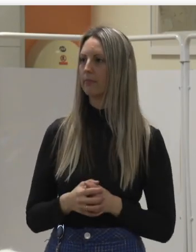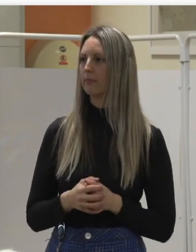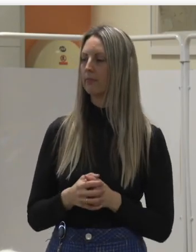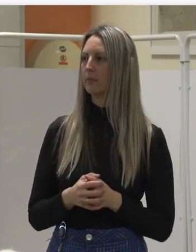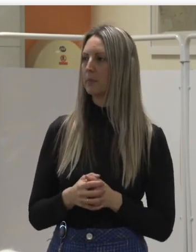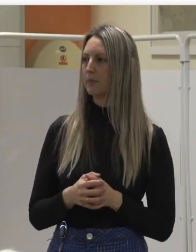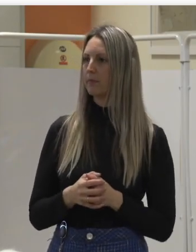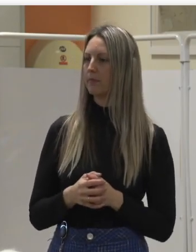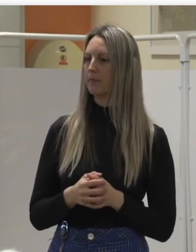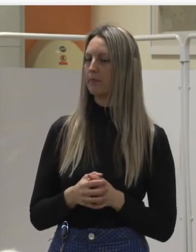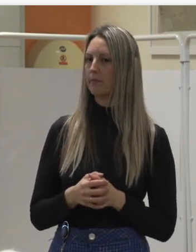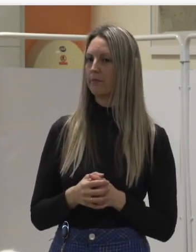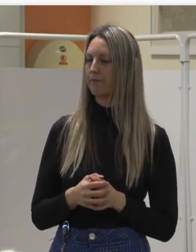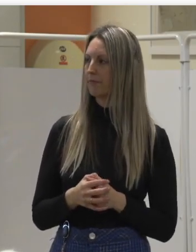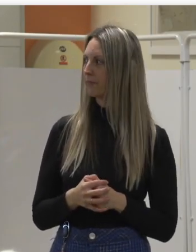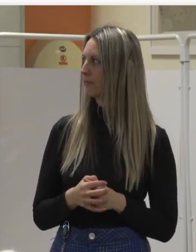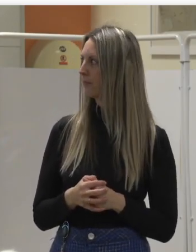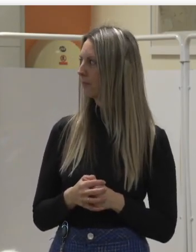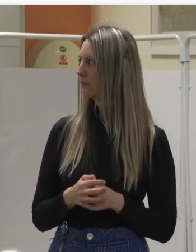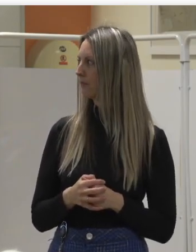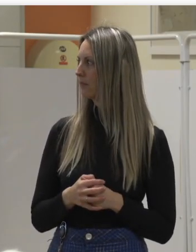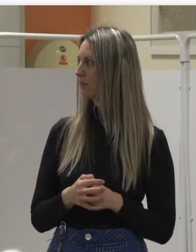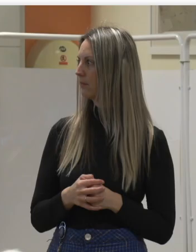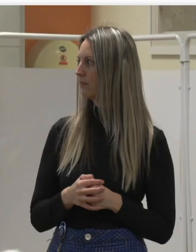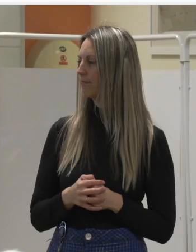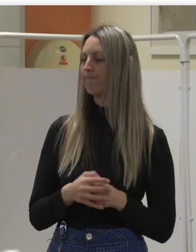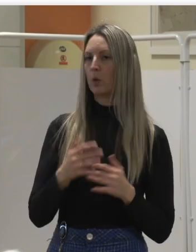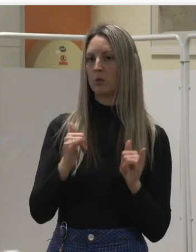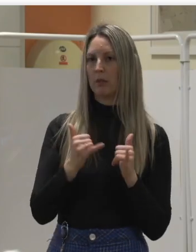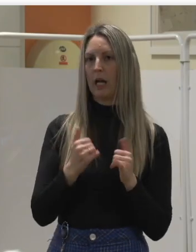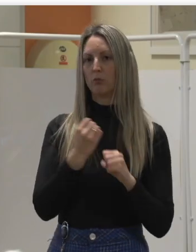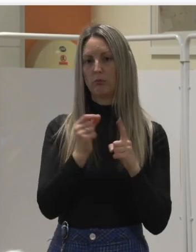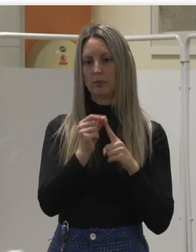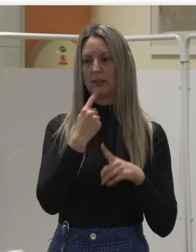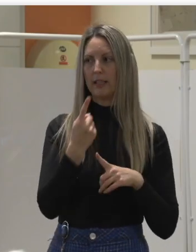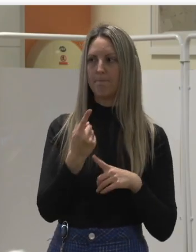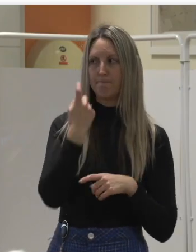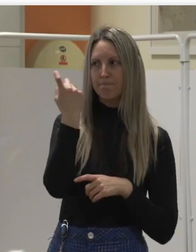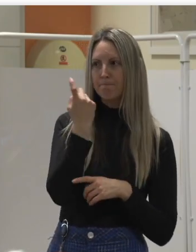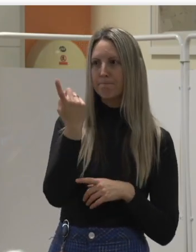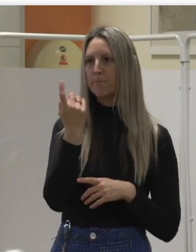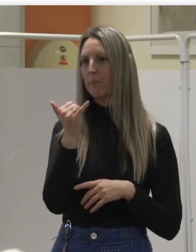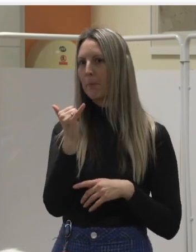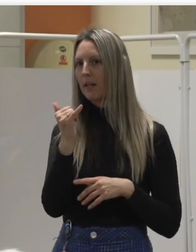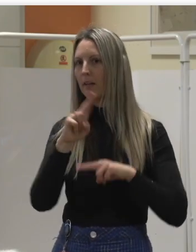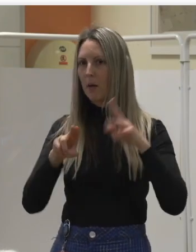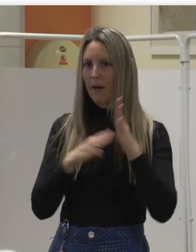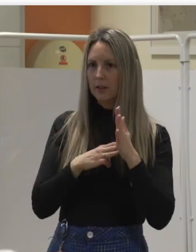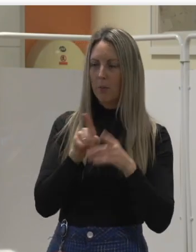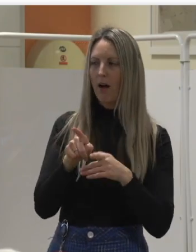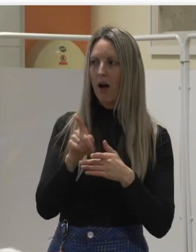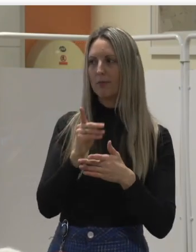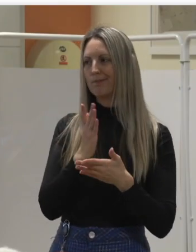telling them that I don't believe you. I want expert opinion. So that may be the reason. Or they may not be sure